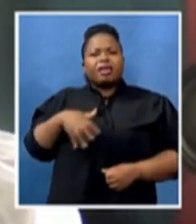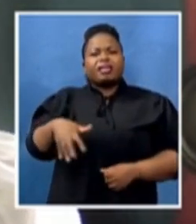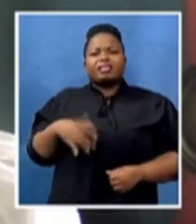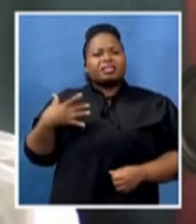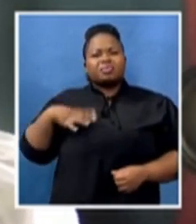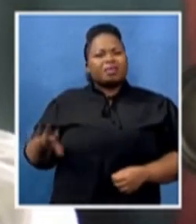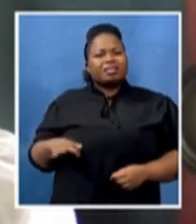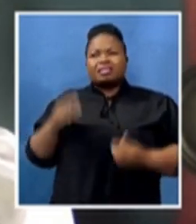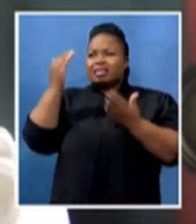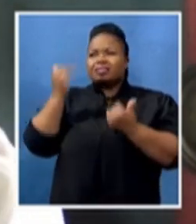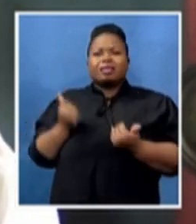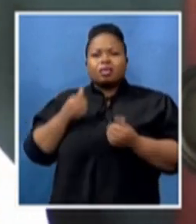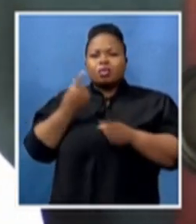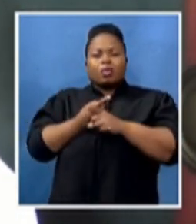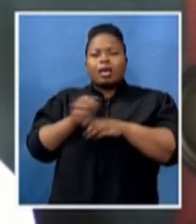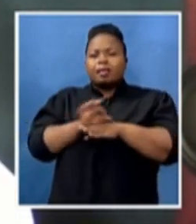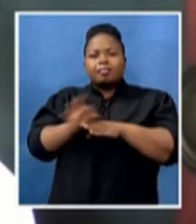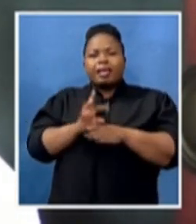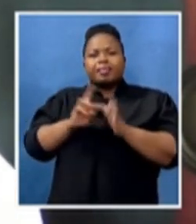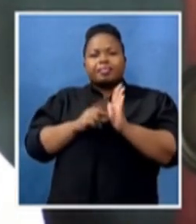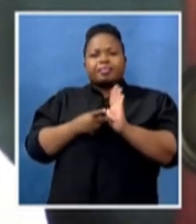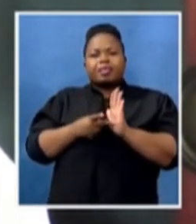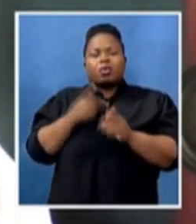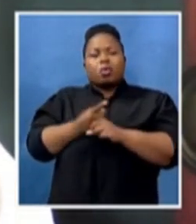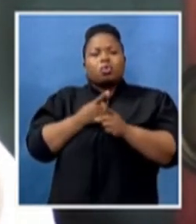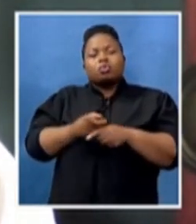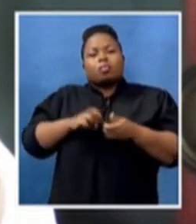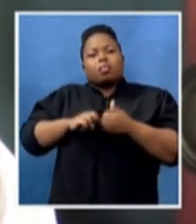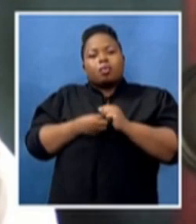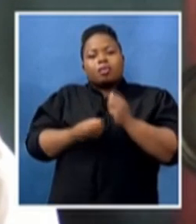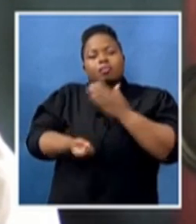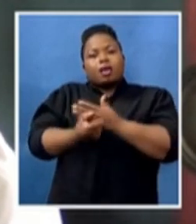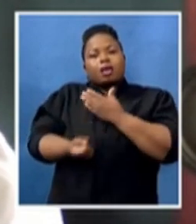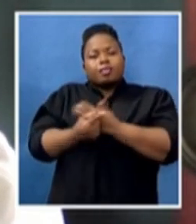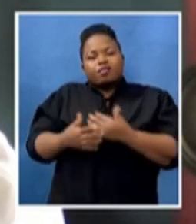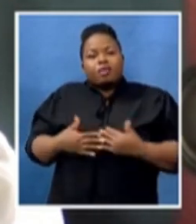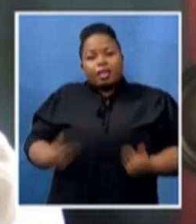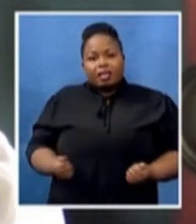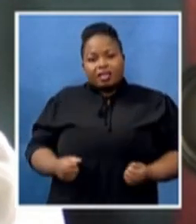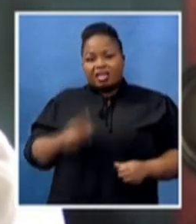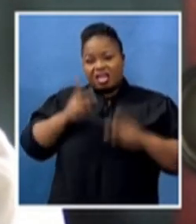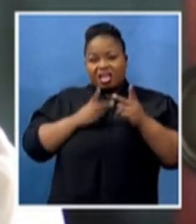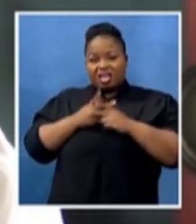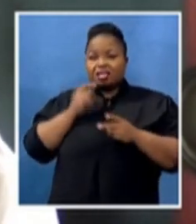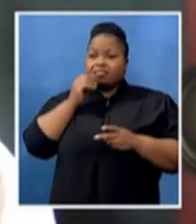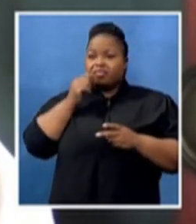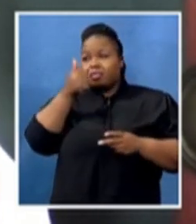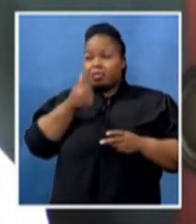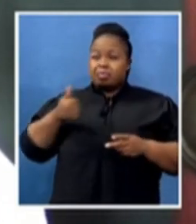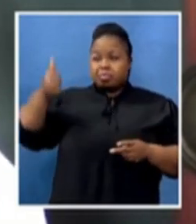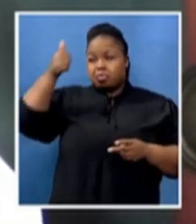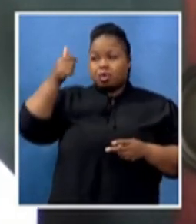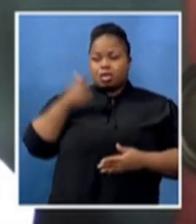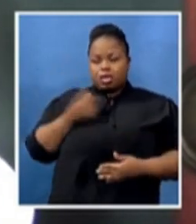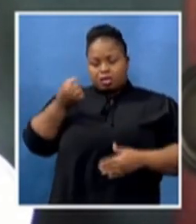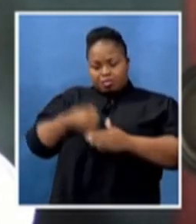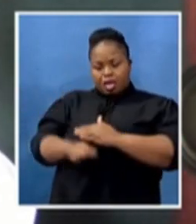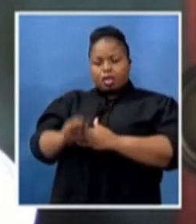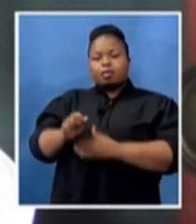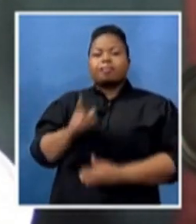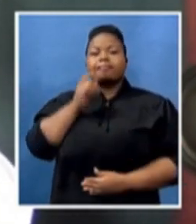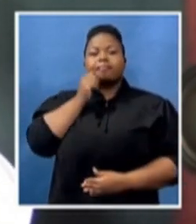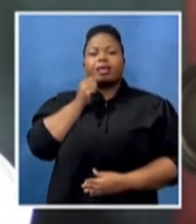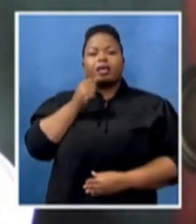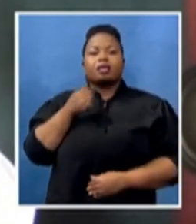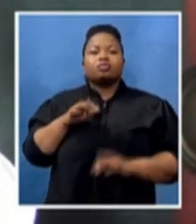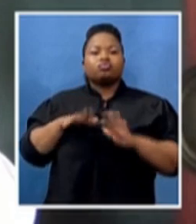health problems. Then there is the superiority of giving birth to male children. Girls are considered